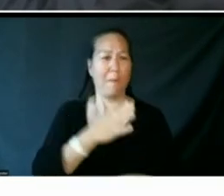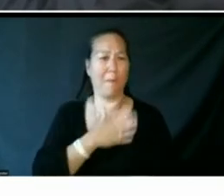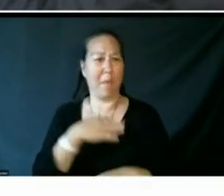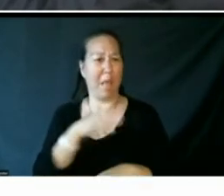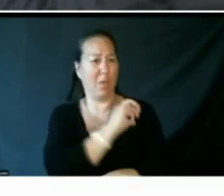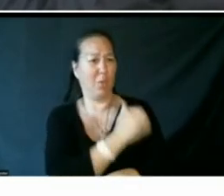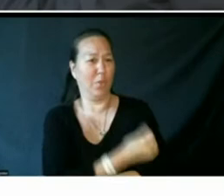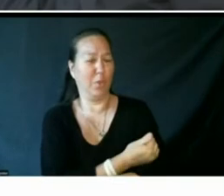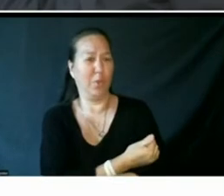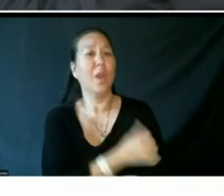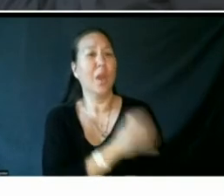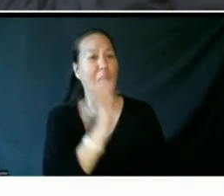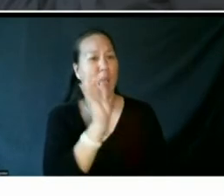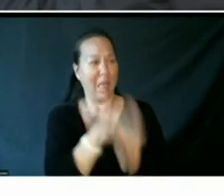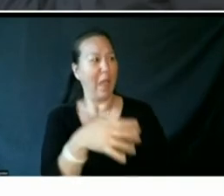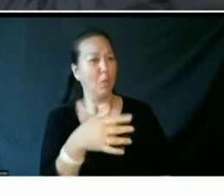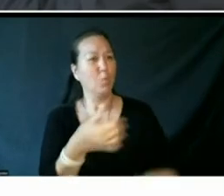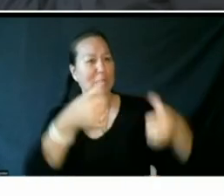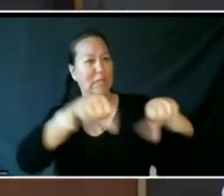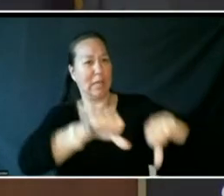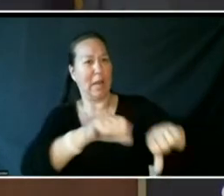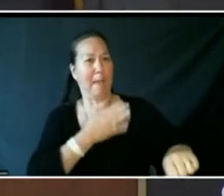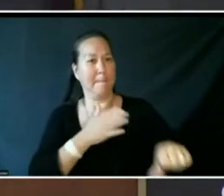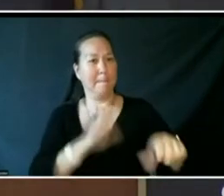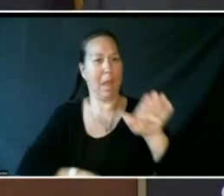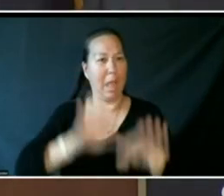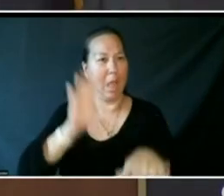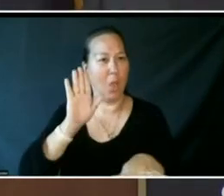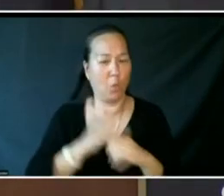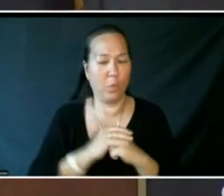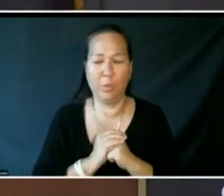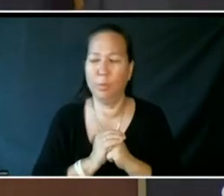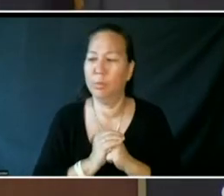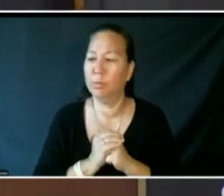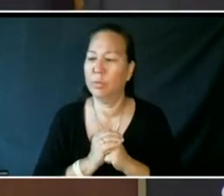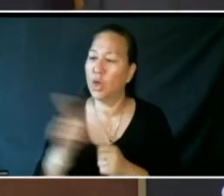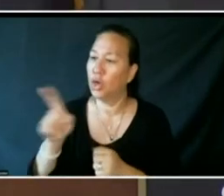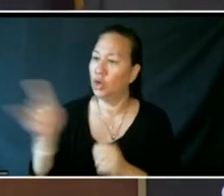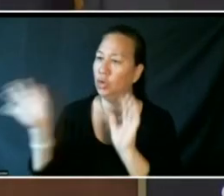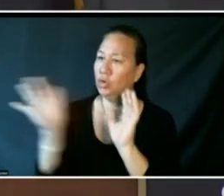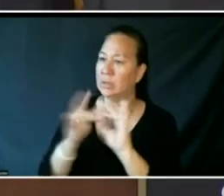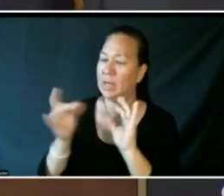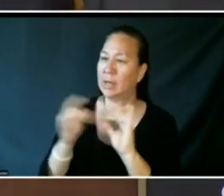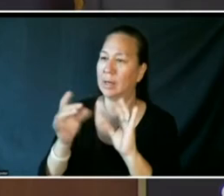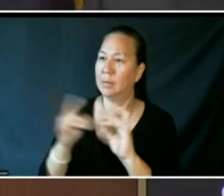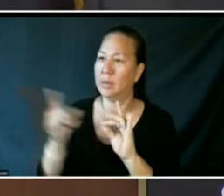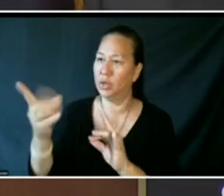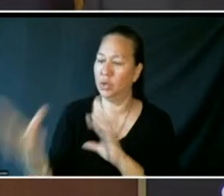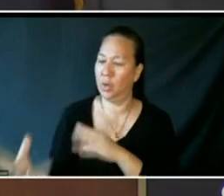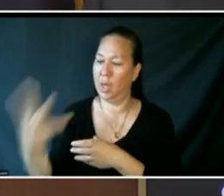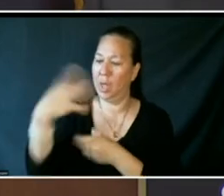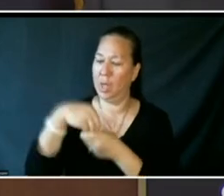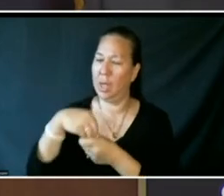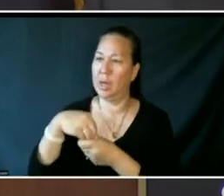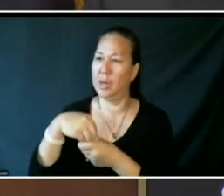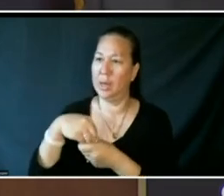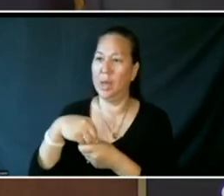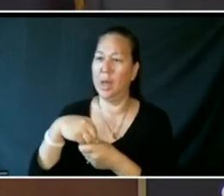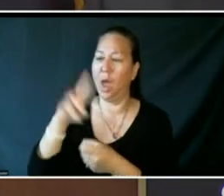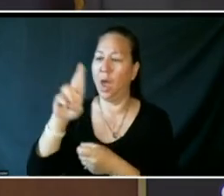would deny my oath. In your statement, you included excerpts from President Ronald Reagan's inaugural address in